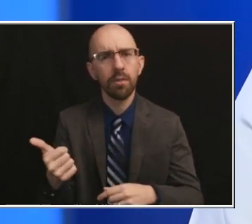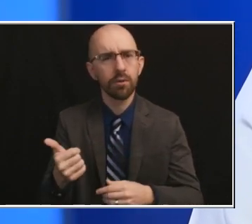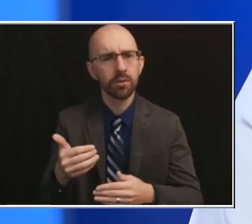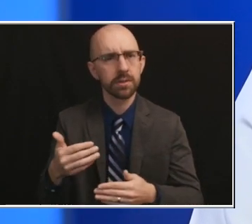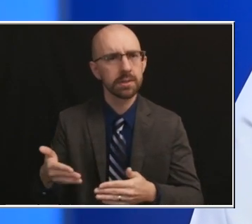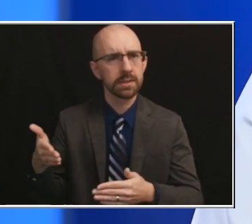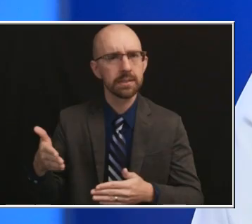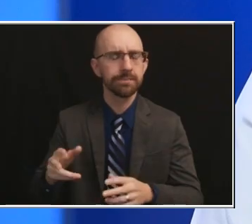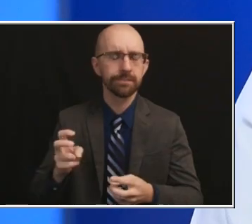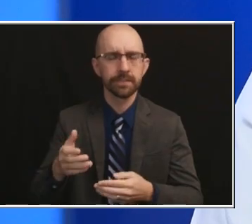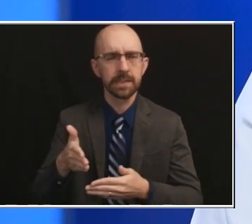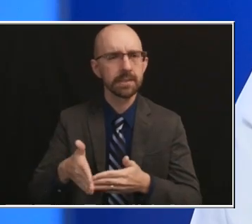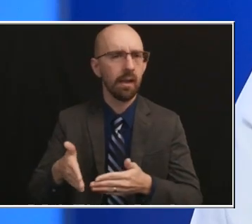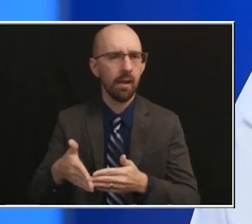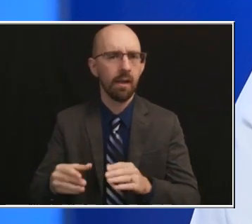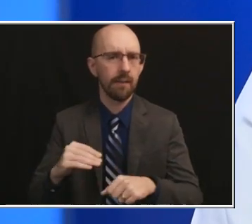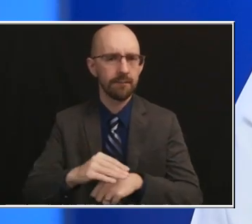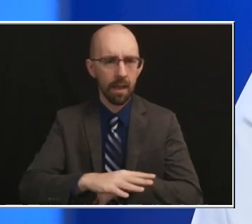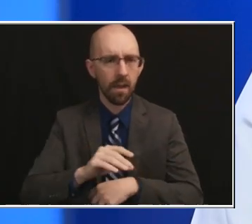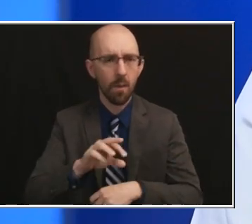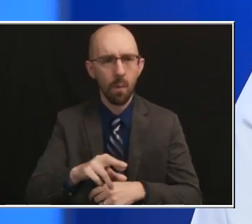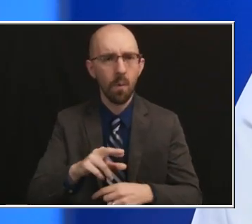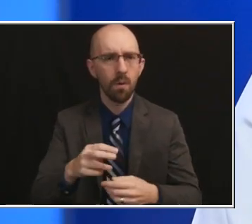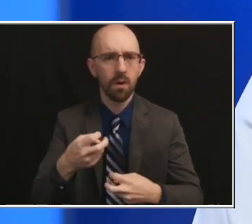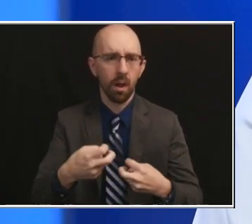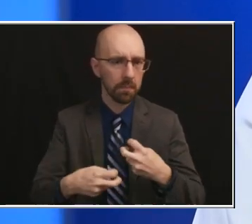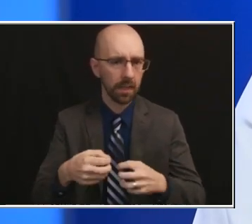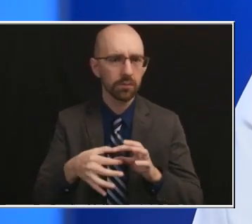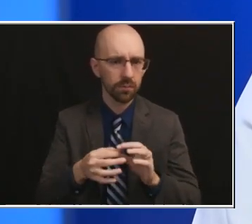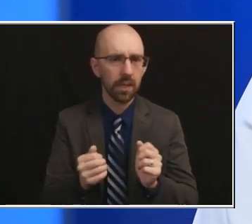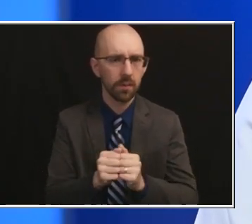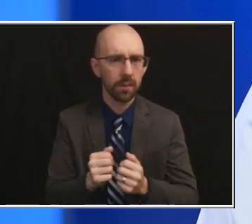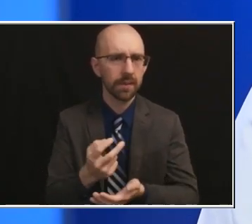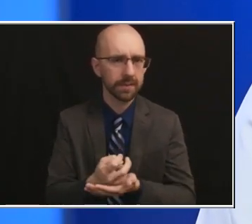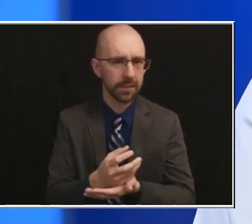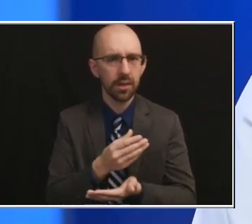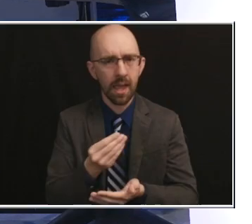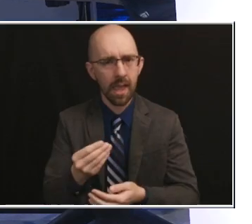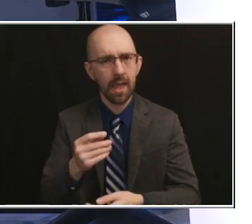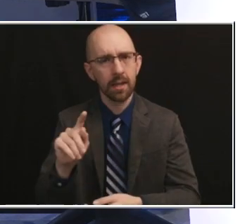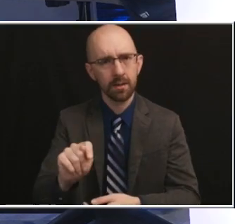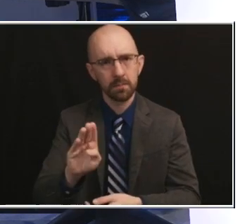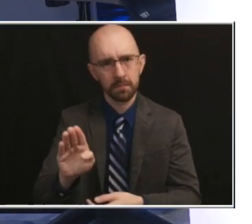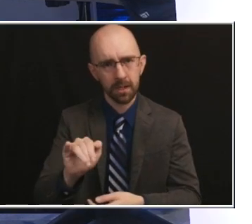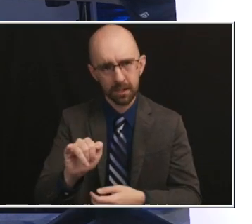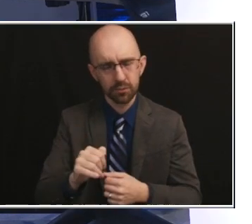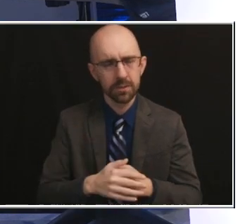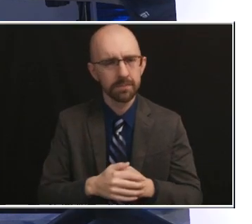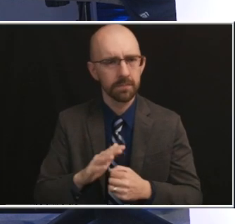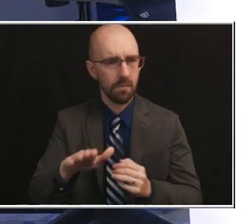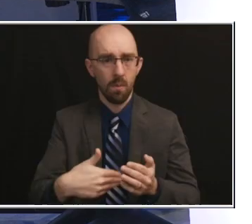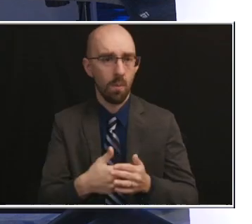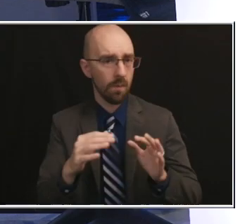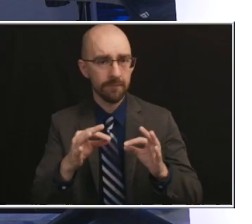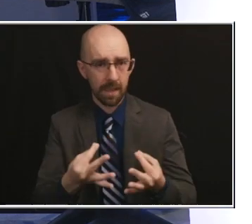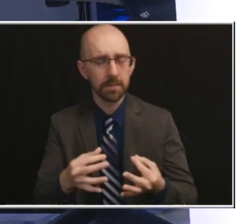or complications associated with seizures as well as traumatic brain injury. It takes the whole family to help notice things and get